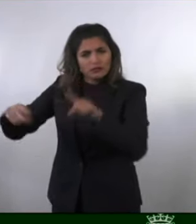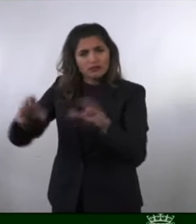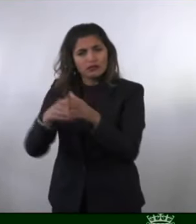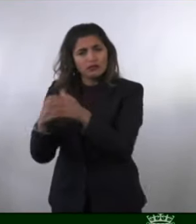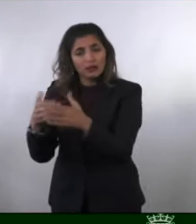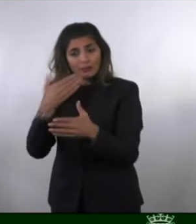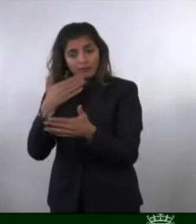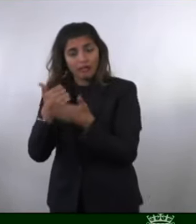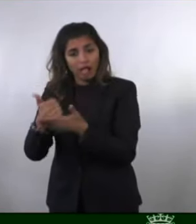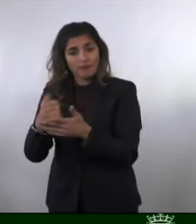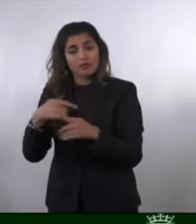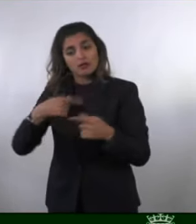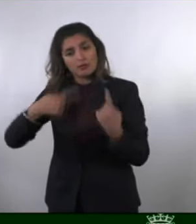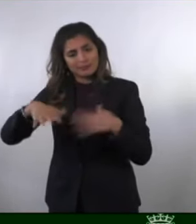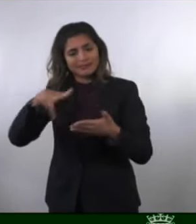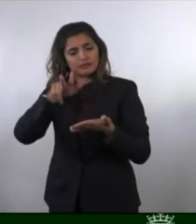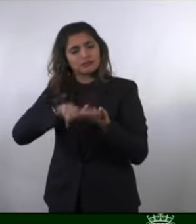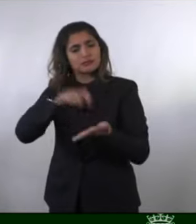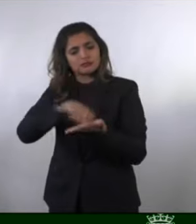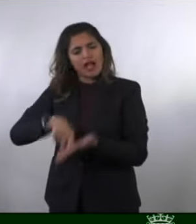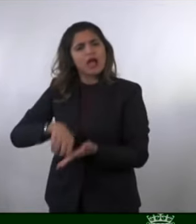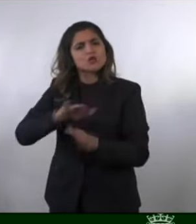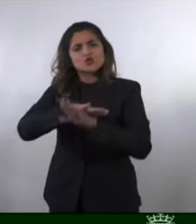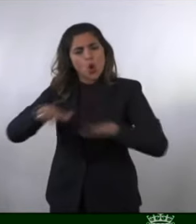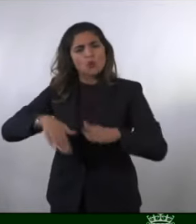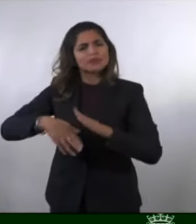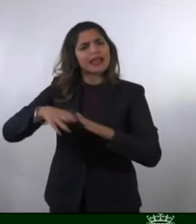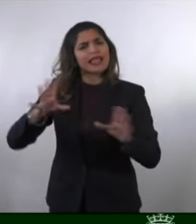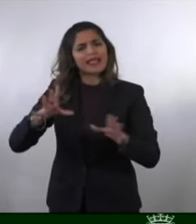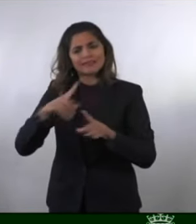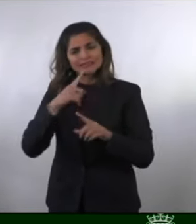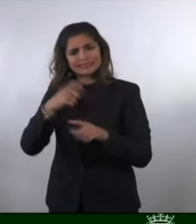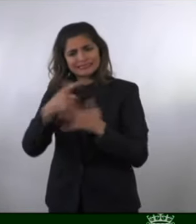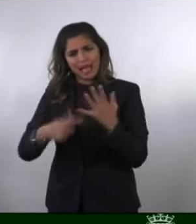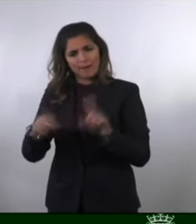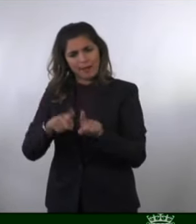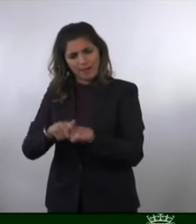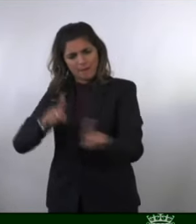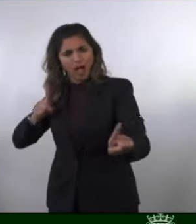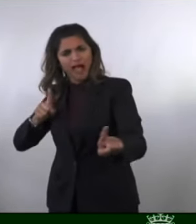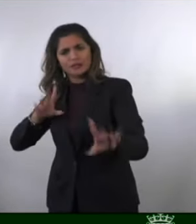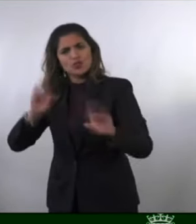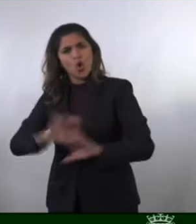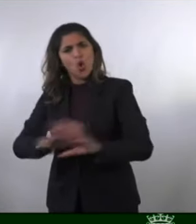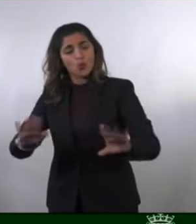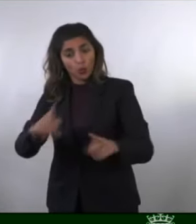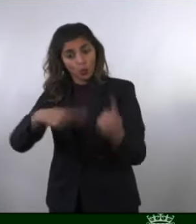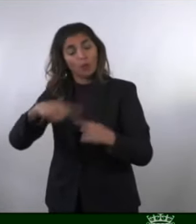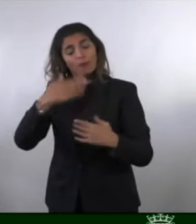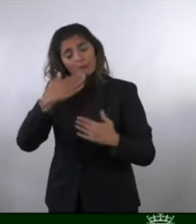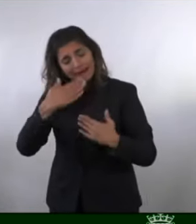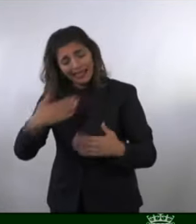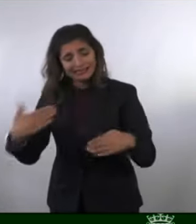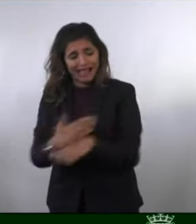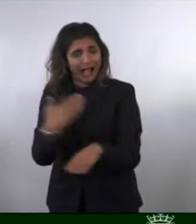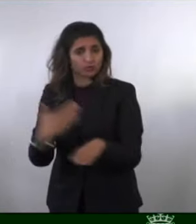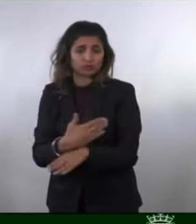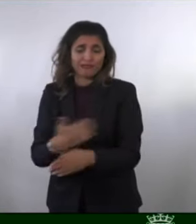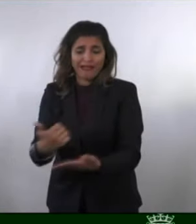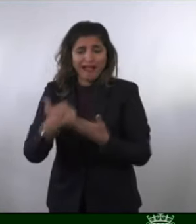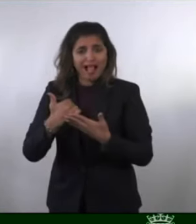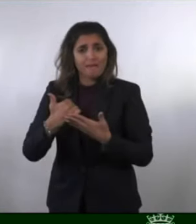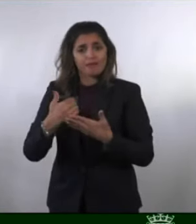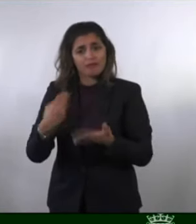the Don't Leave Disabled People Behind petition? And please take action to end this injustice.